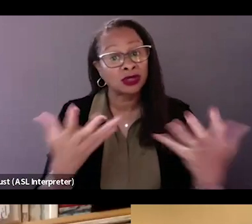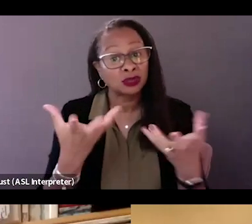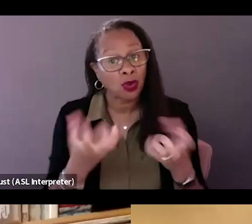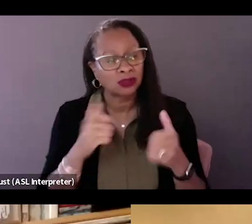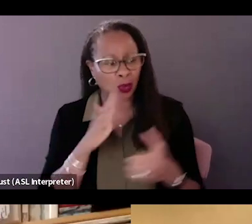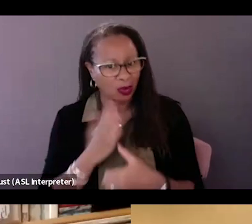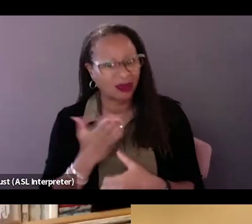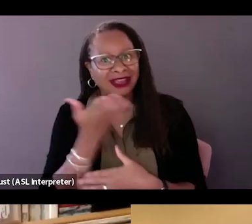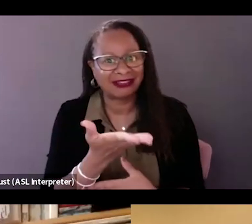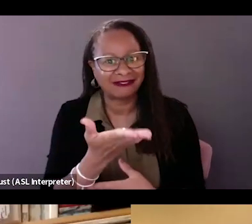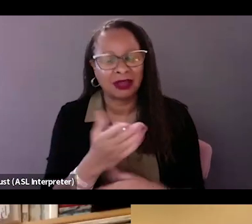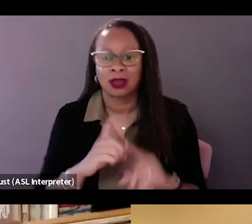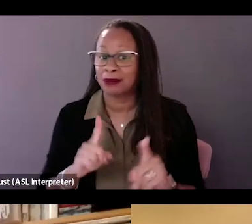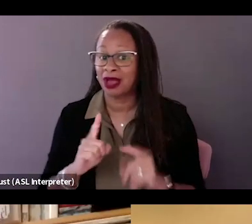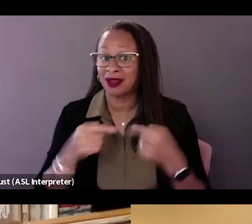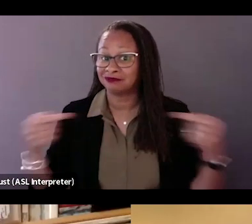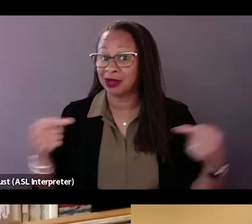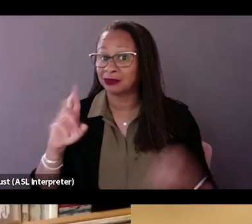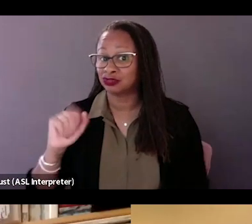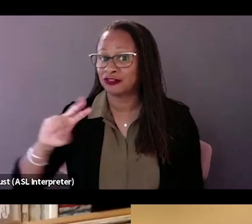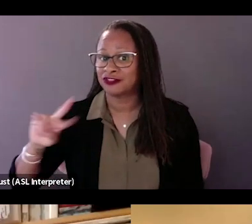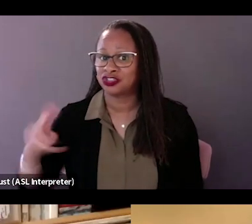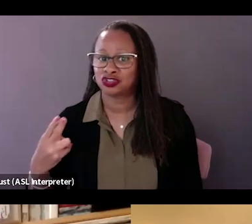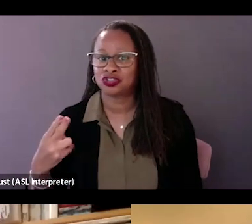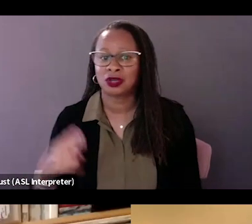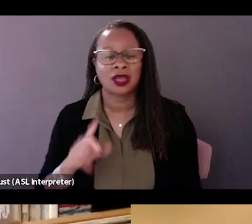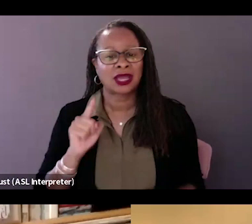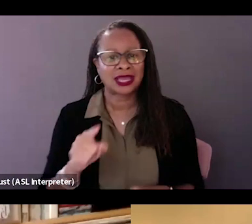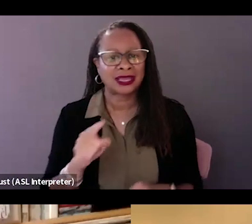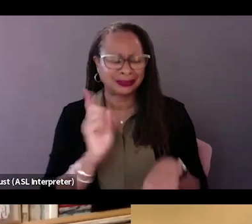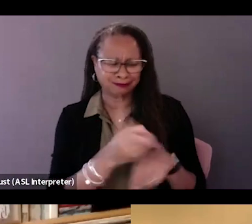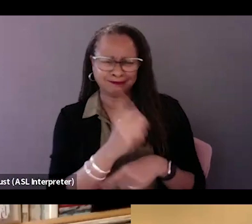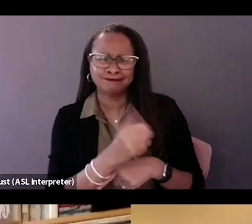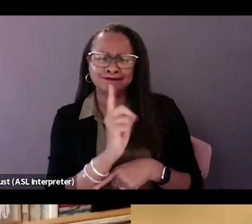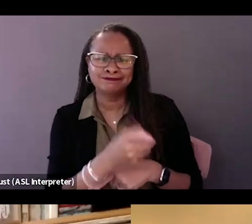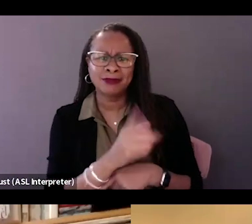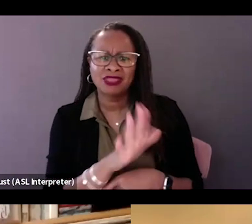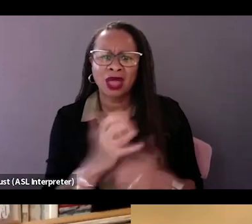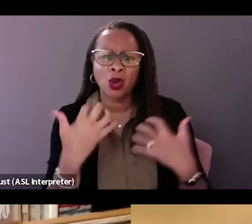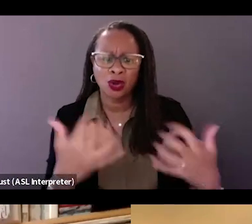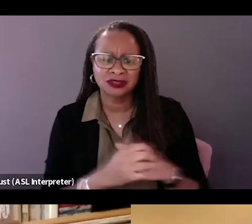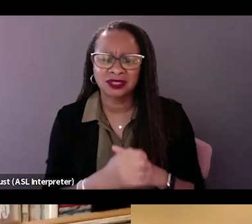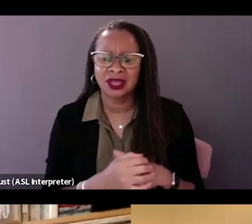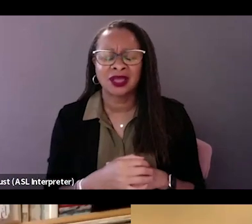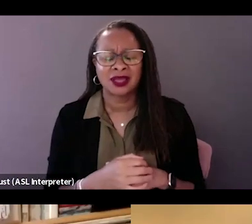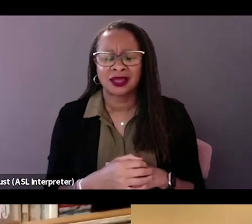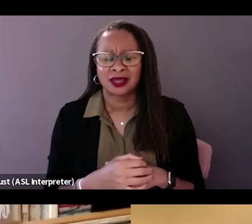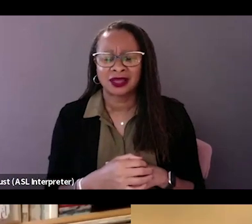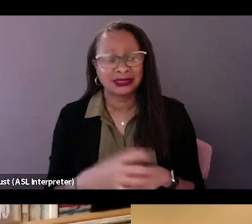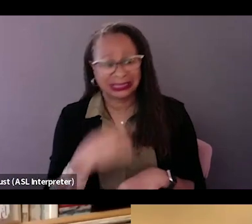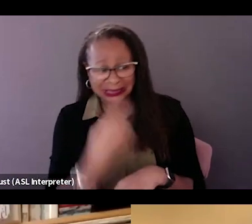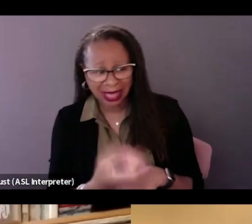give. Ravish, on the other hand, was scolding his audiences. He was telling